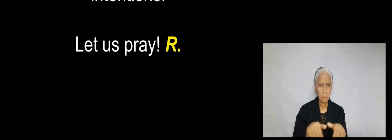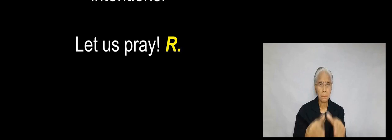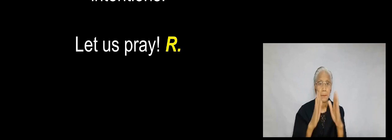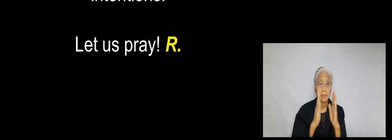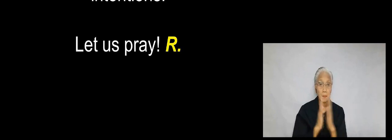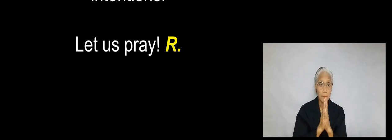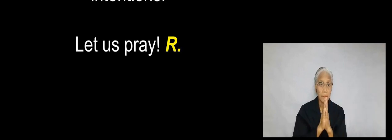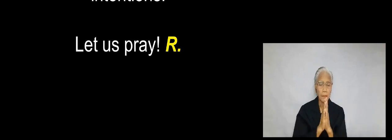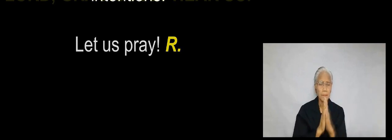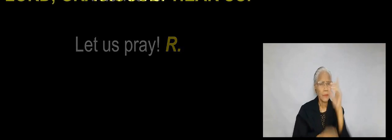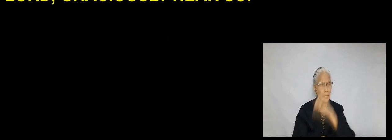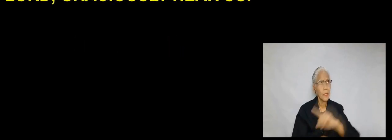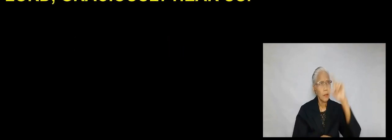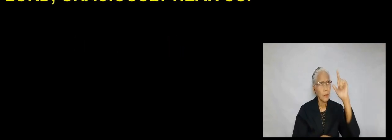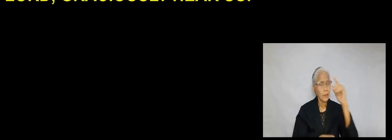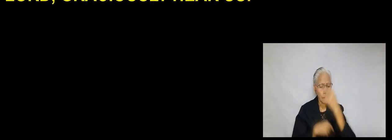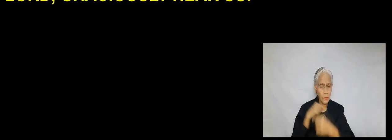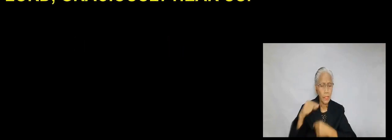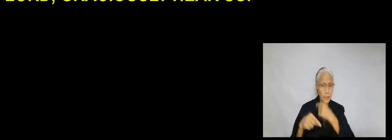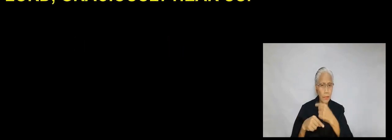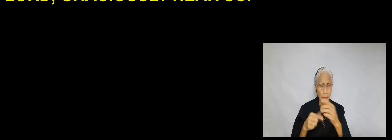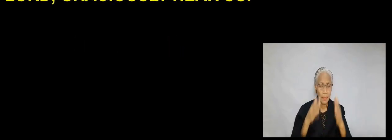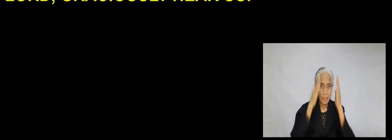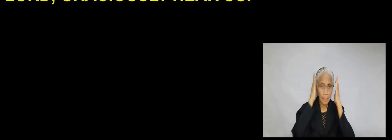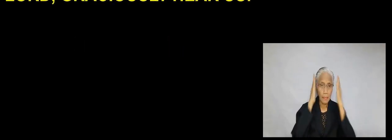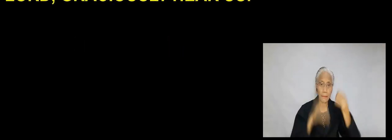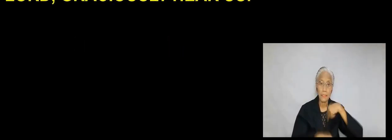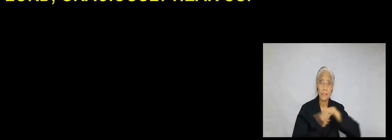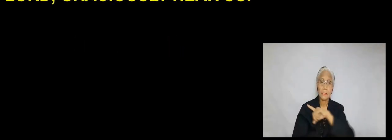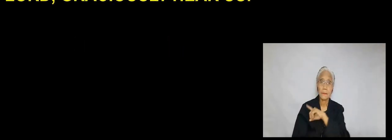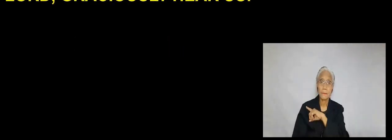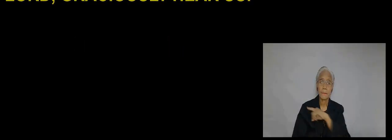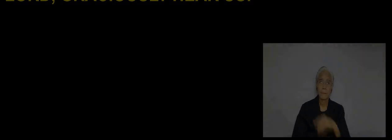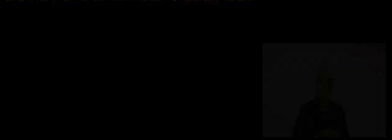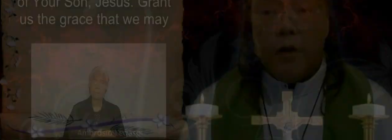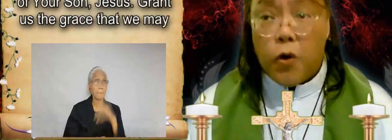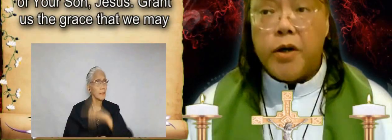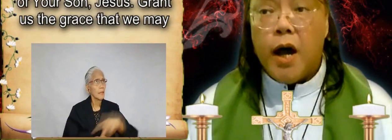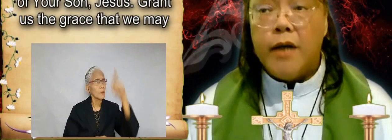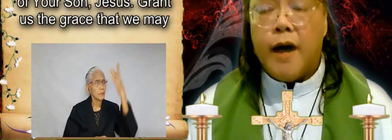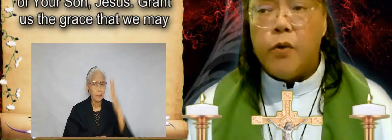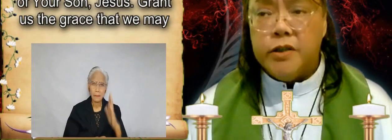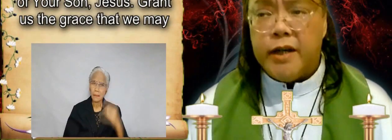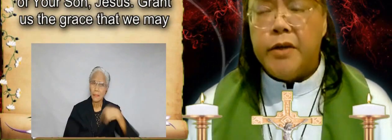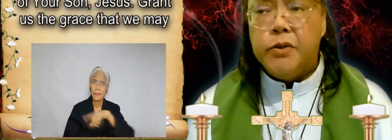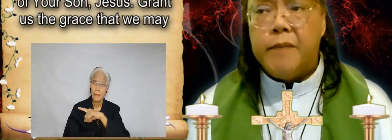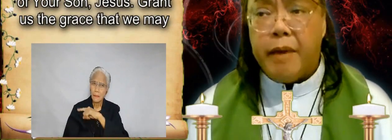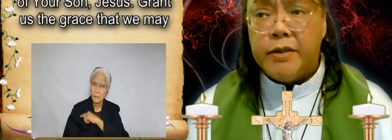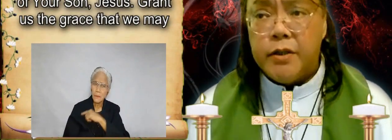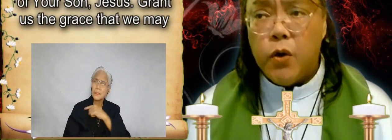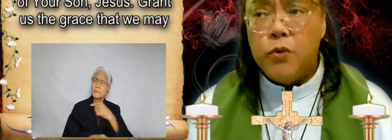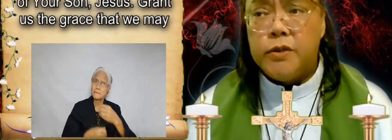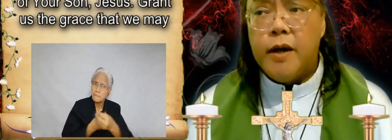Let us pray. Lord, graciously hear us. Lord God, our generous